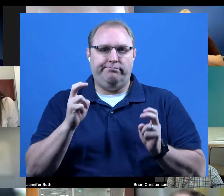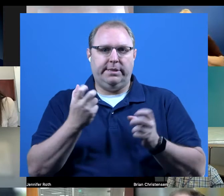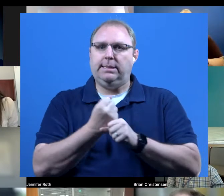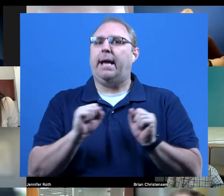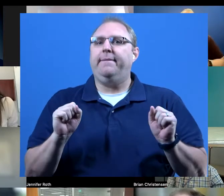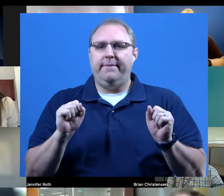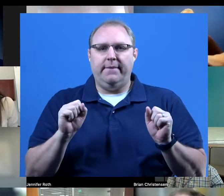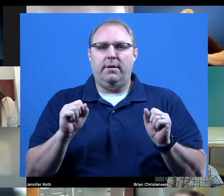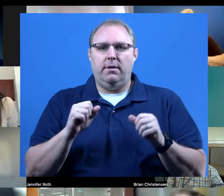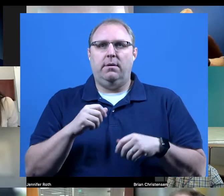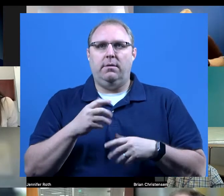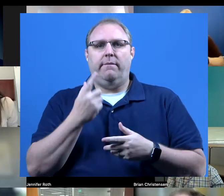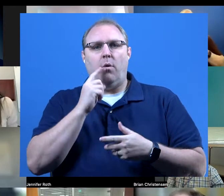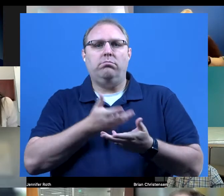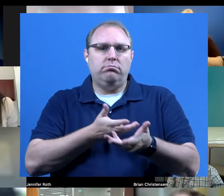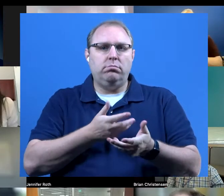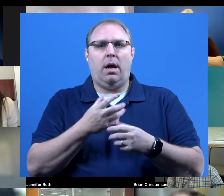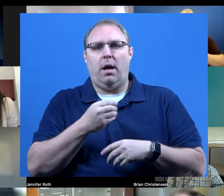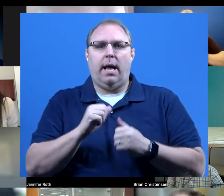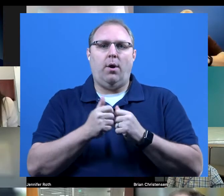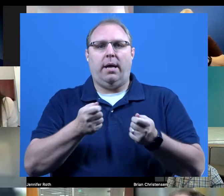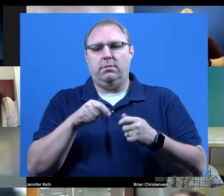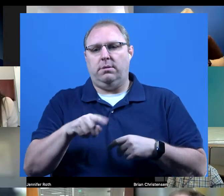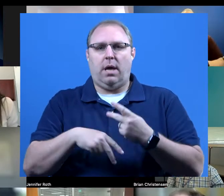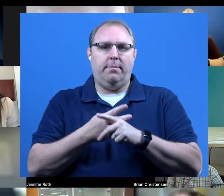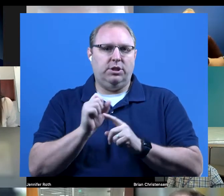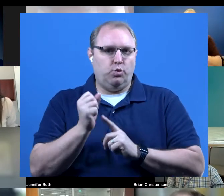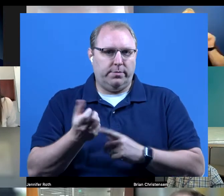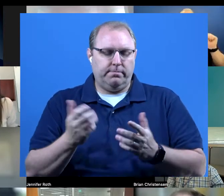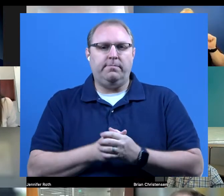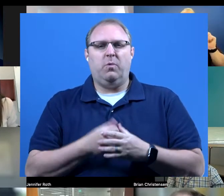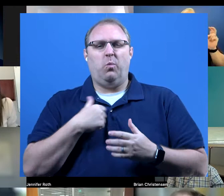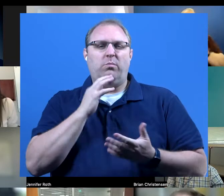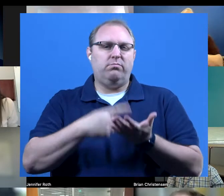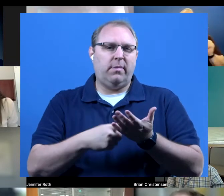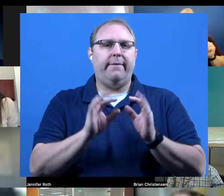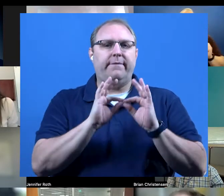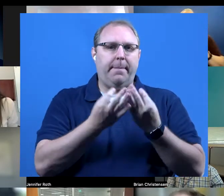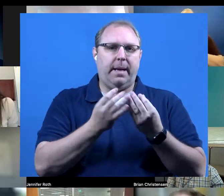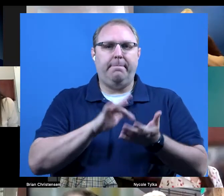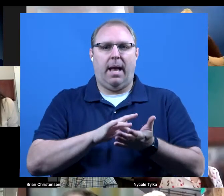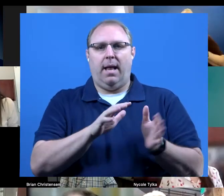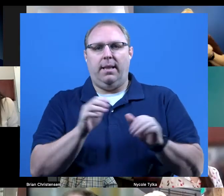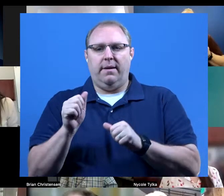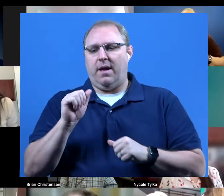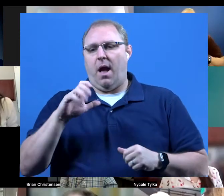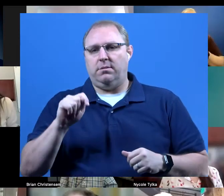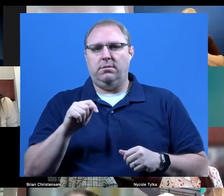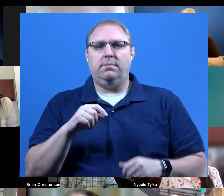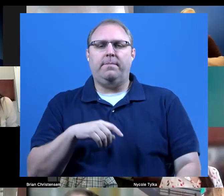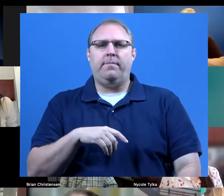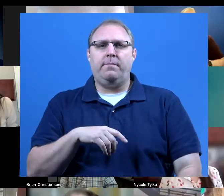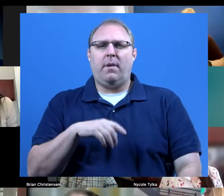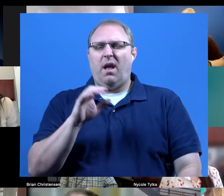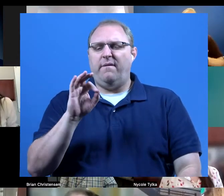is properly protected, and that everybody is safe in how we navigate these things. So we're going to spend some time talking